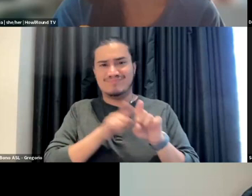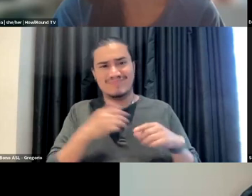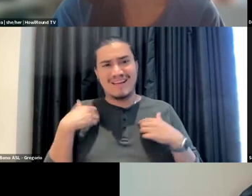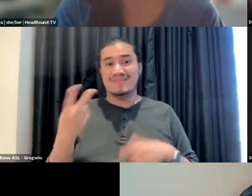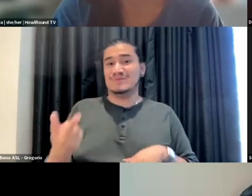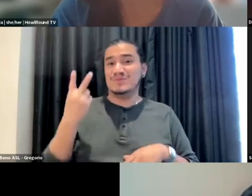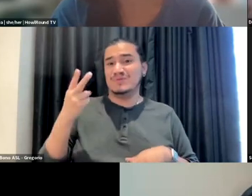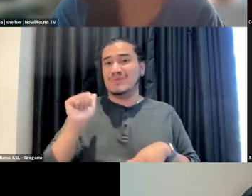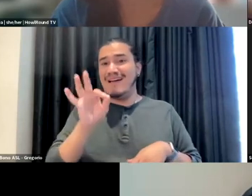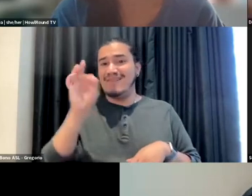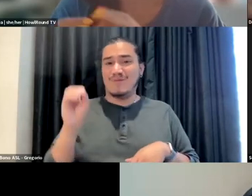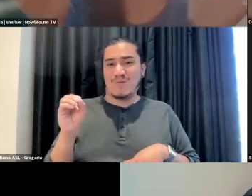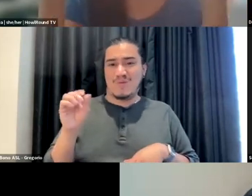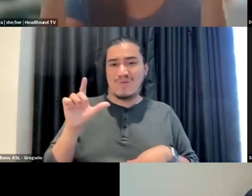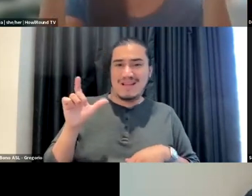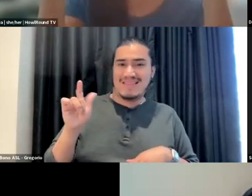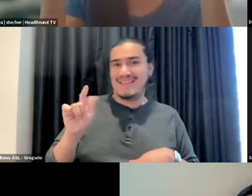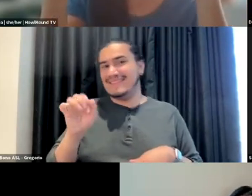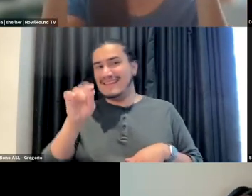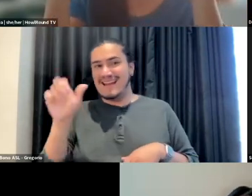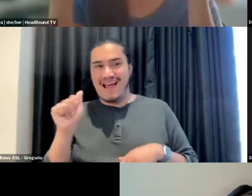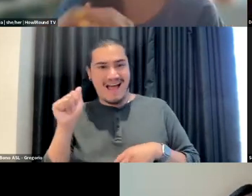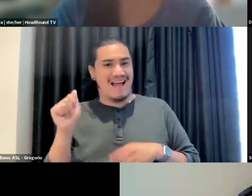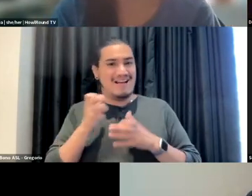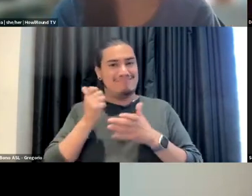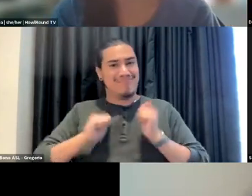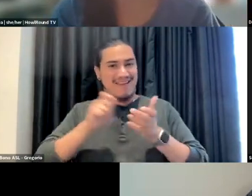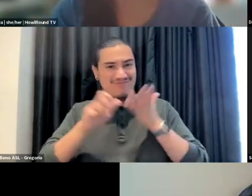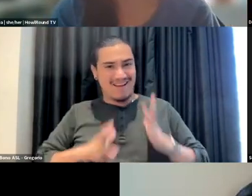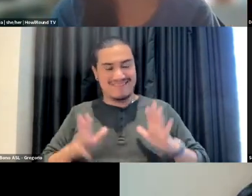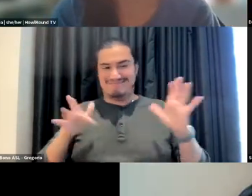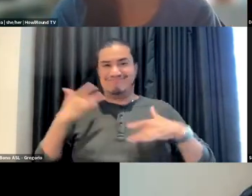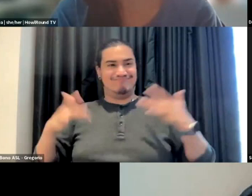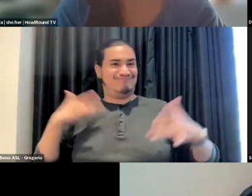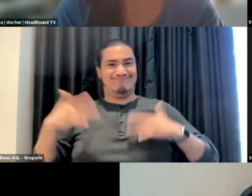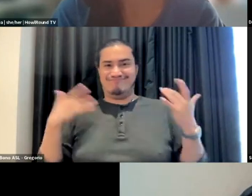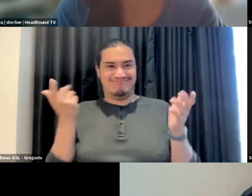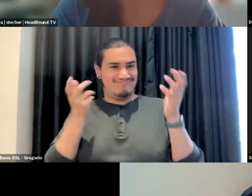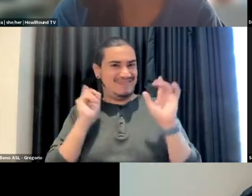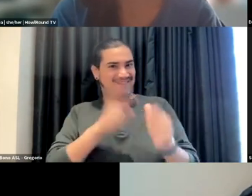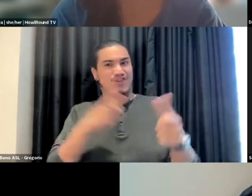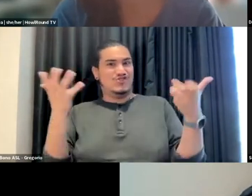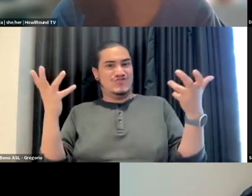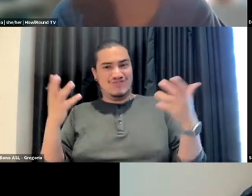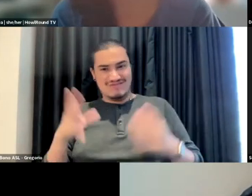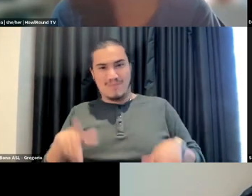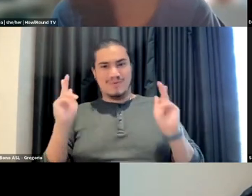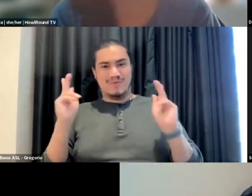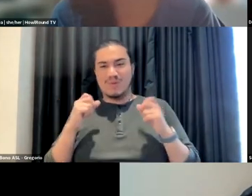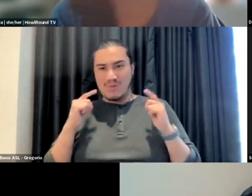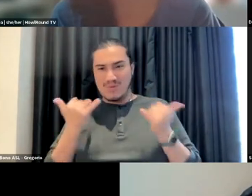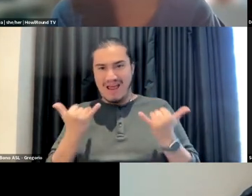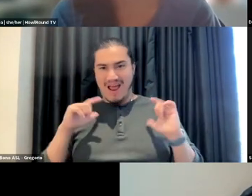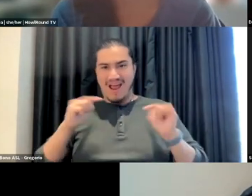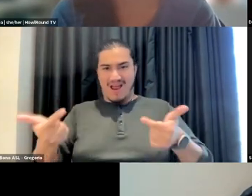Afro-Latina playwrights who have been commissioned, which is like a first and so exciting. So with that, Joy, I pass it on to you, and